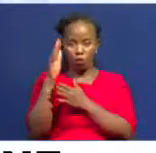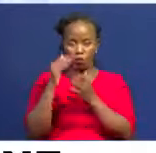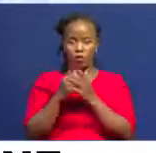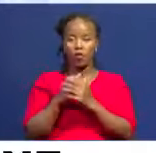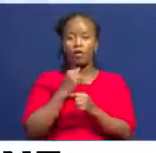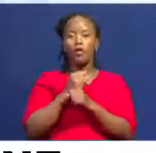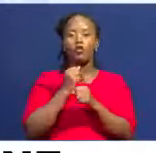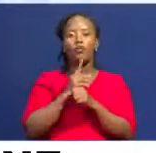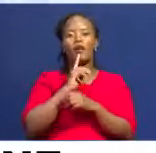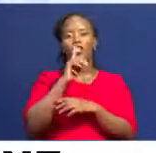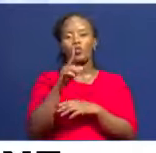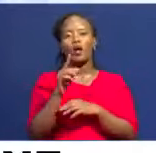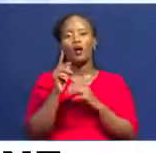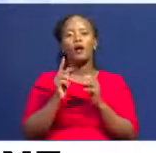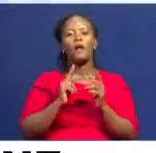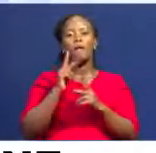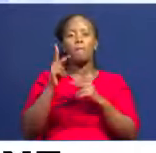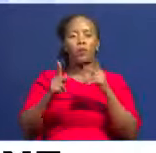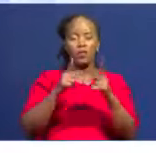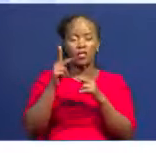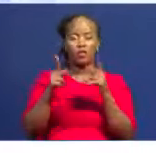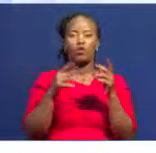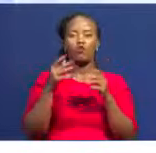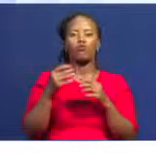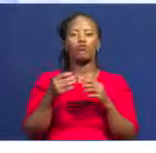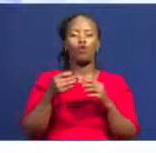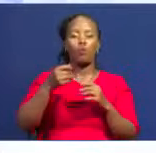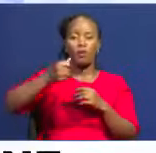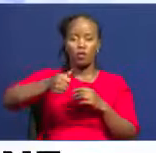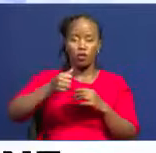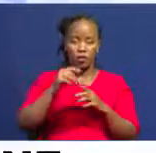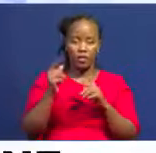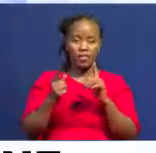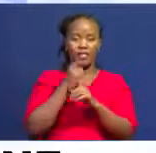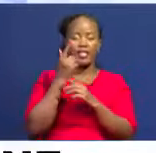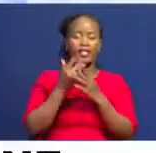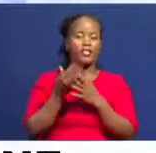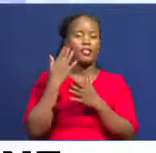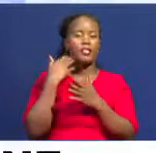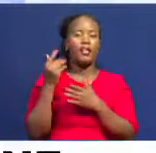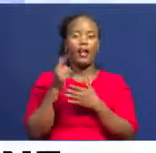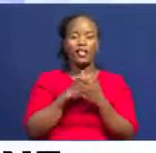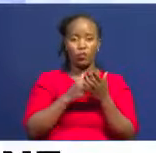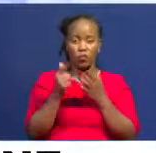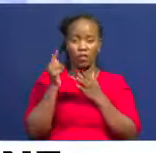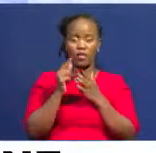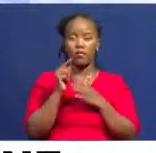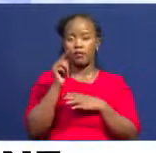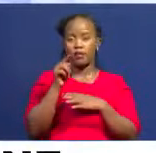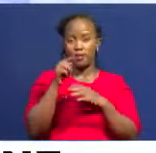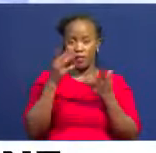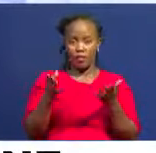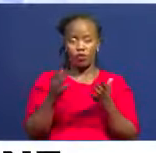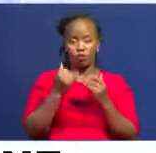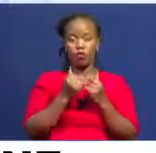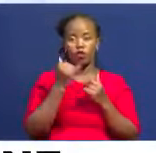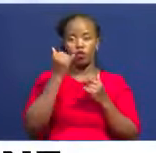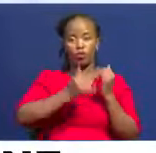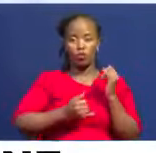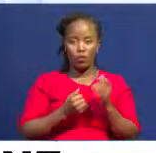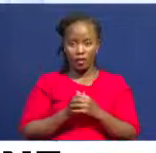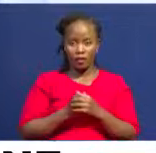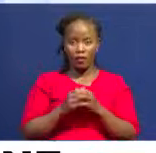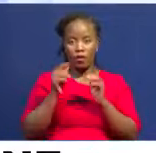that the process of compensation, which began last week, is going to be concluded. And